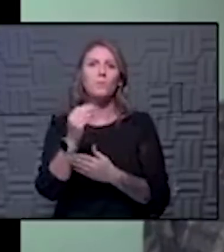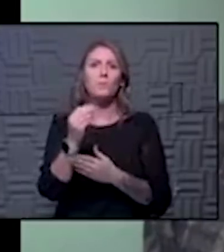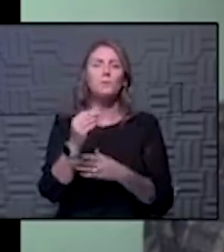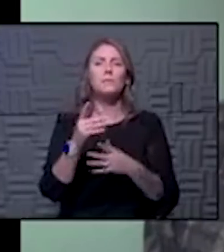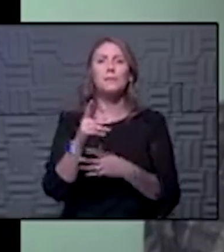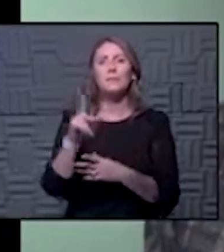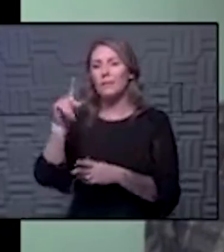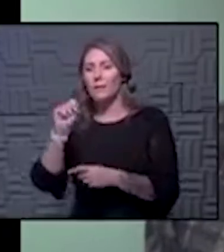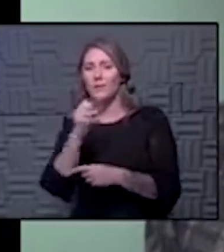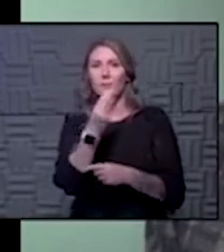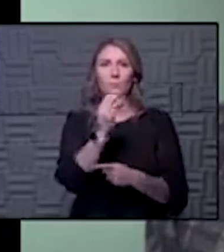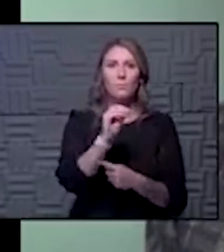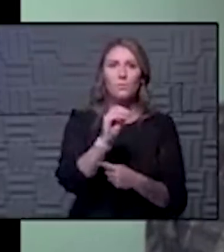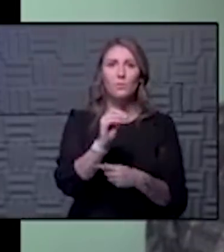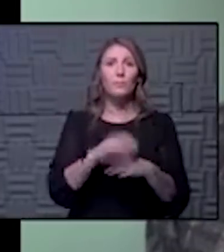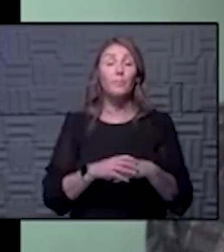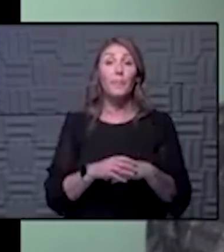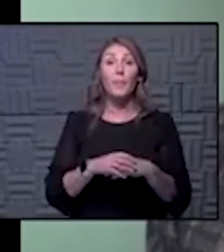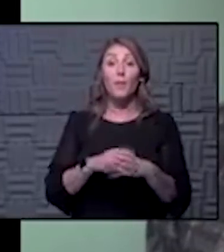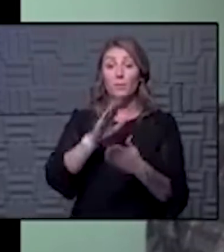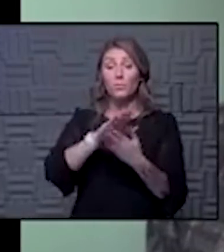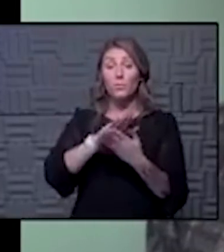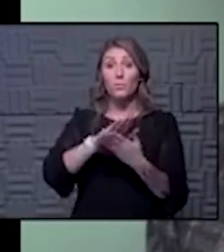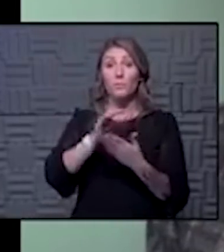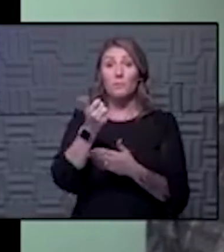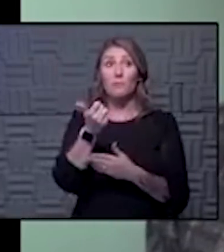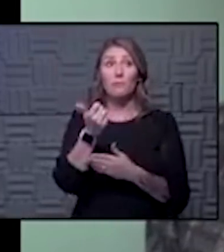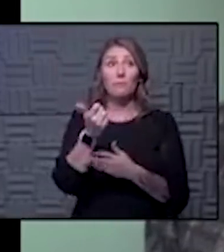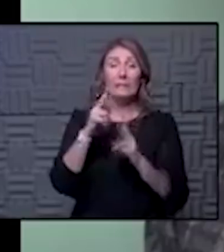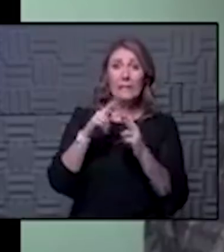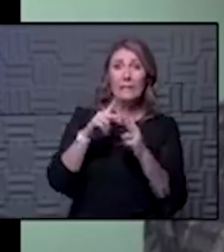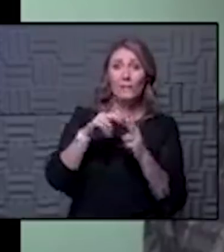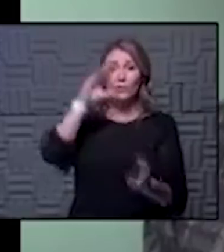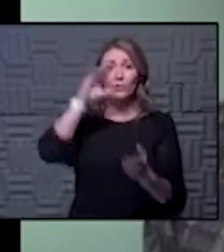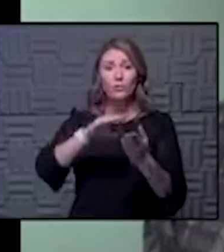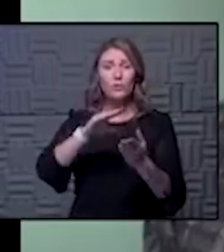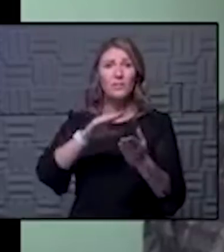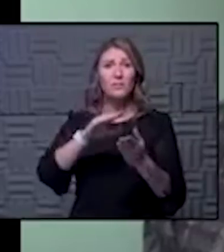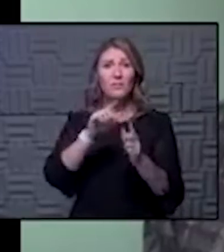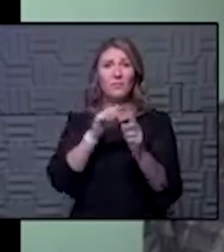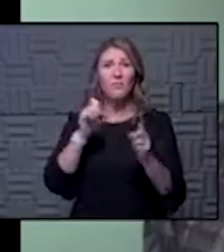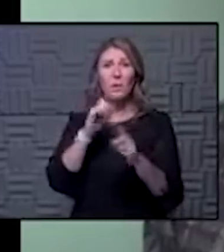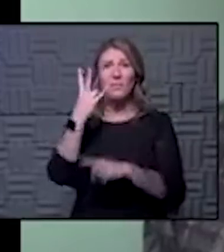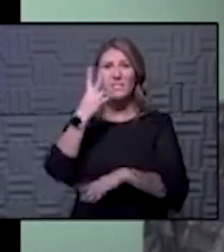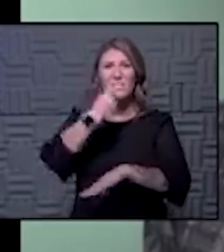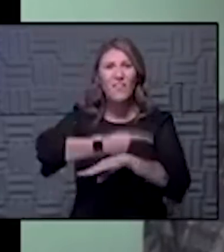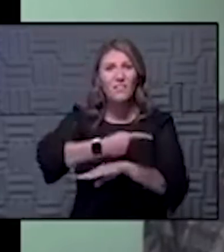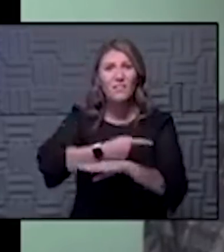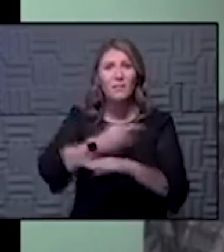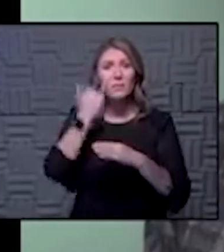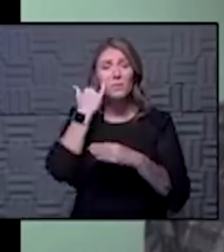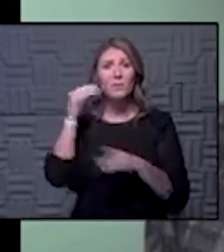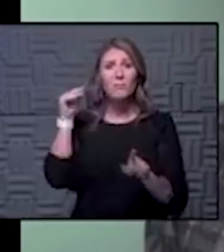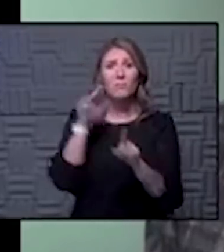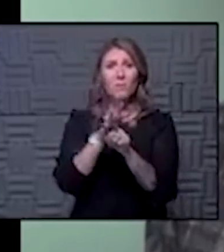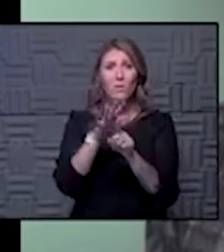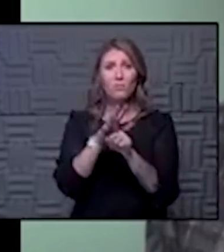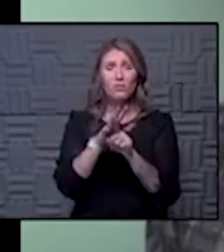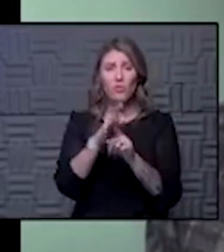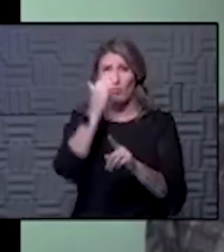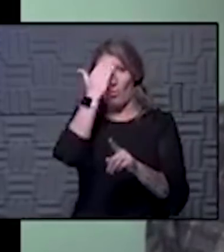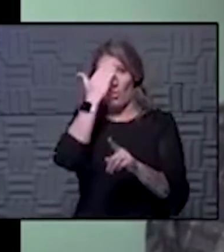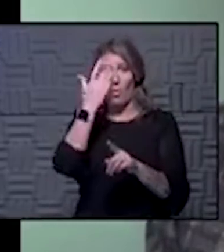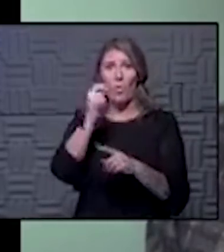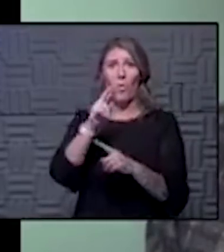line, and schools are either decreasing down to 7 days after known exposure for quarantine, or they